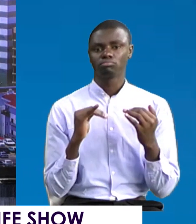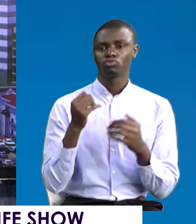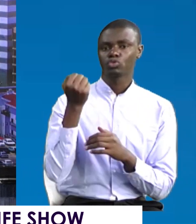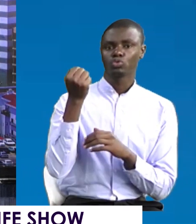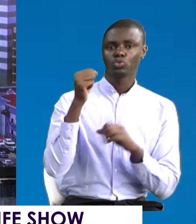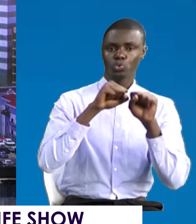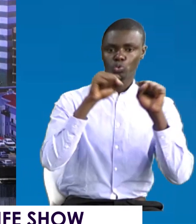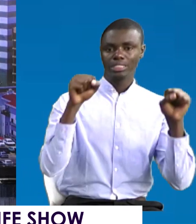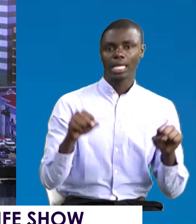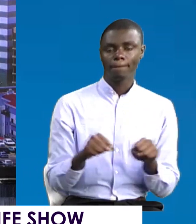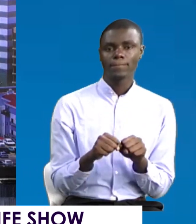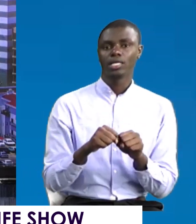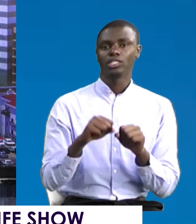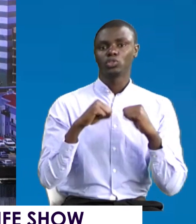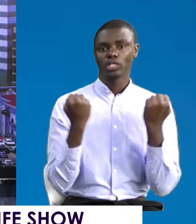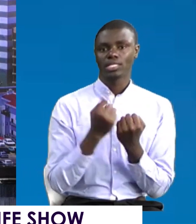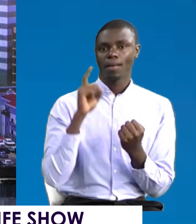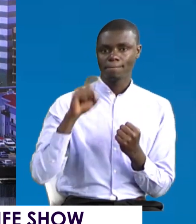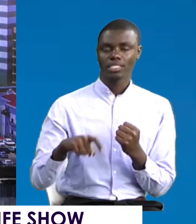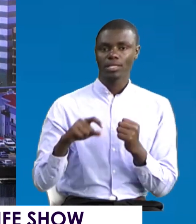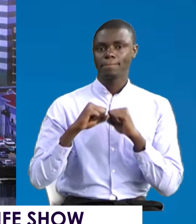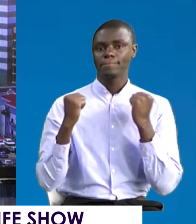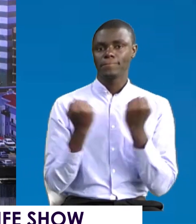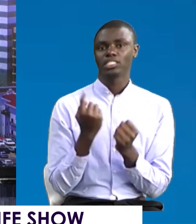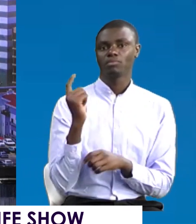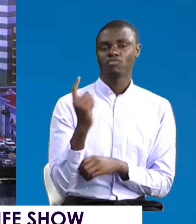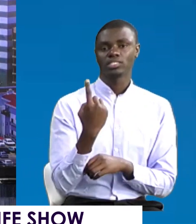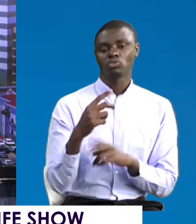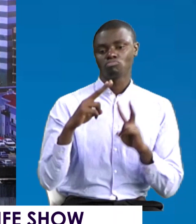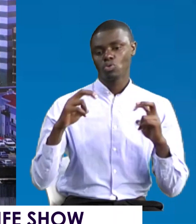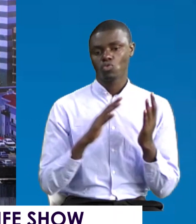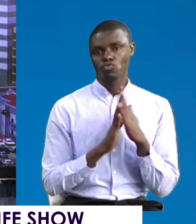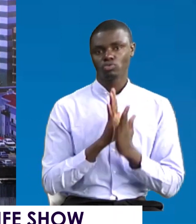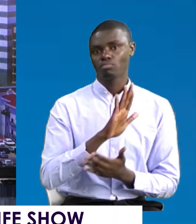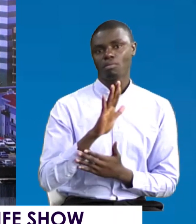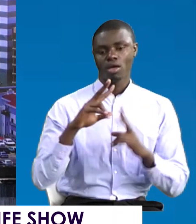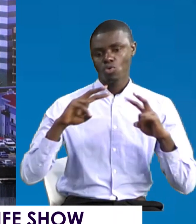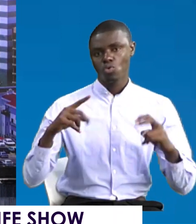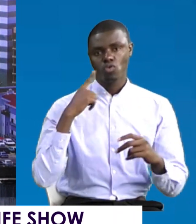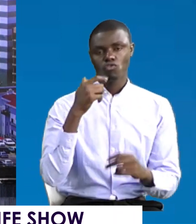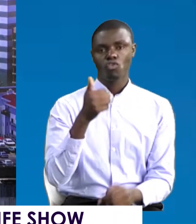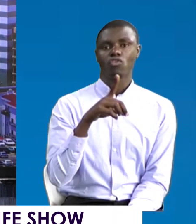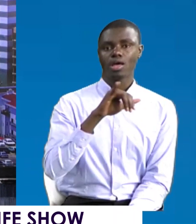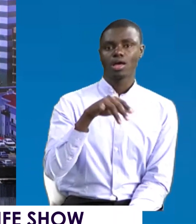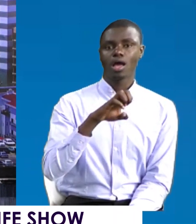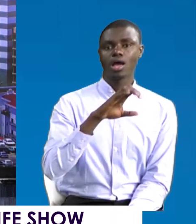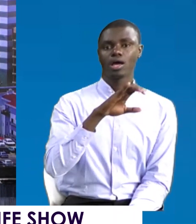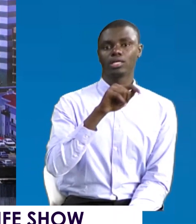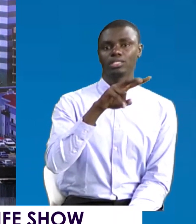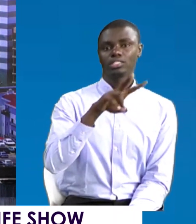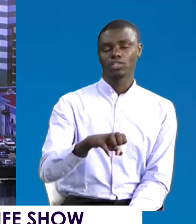shape the society. You need to be shaped first. So look for your story. Look for your adjectives. Look for